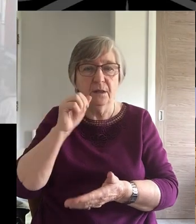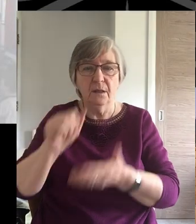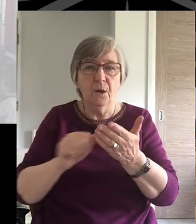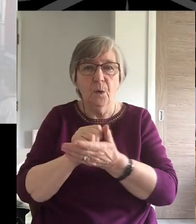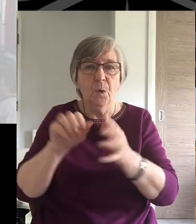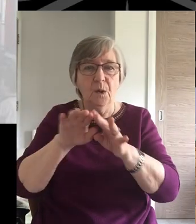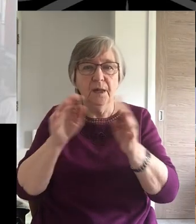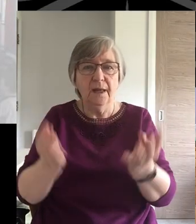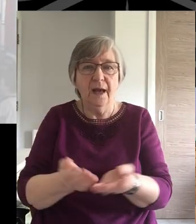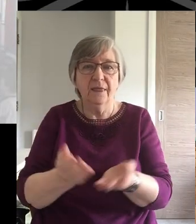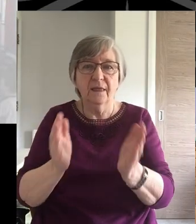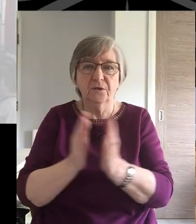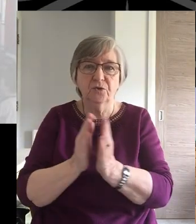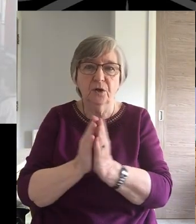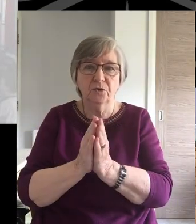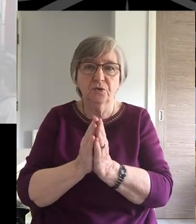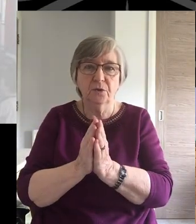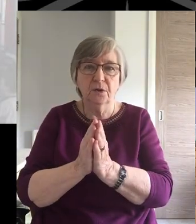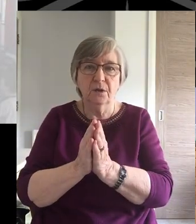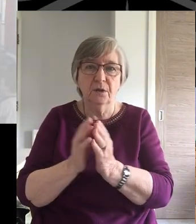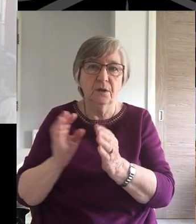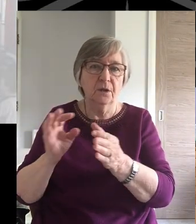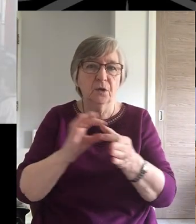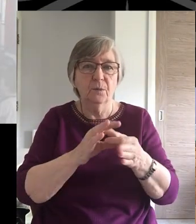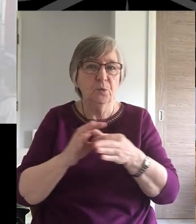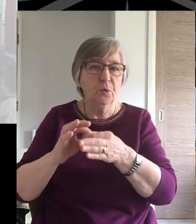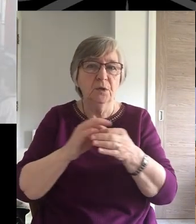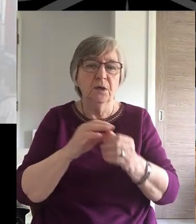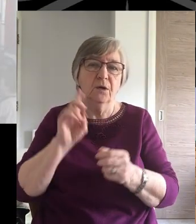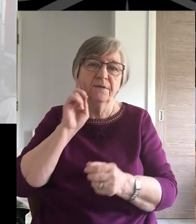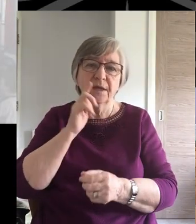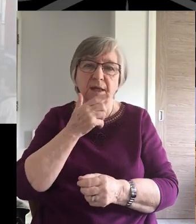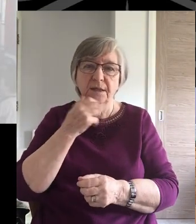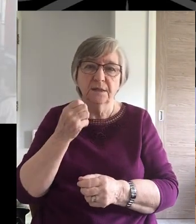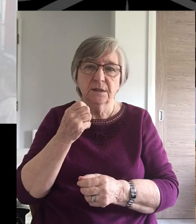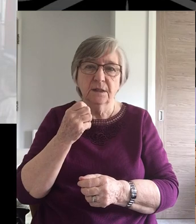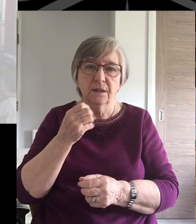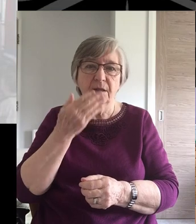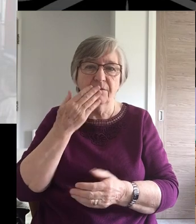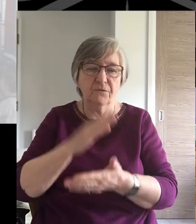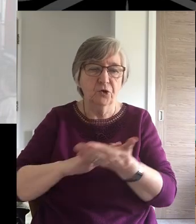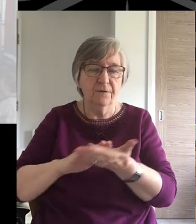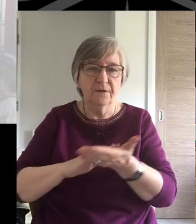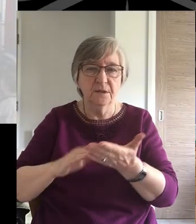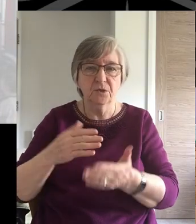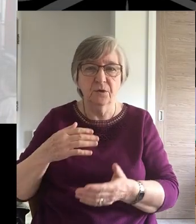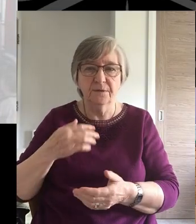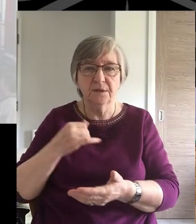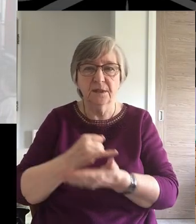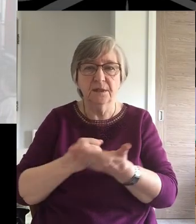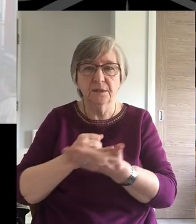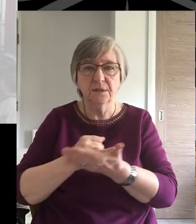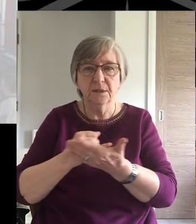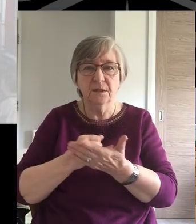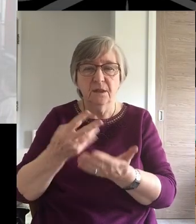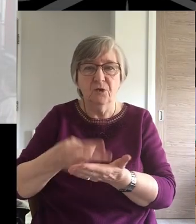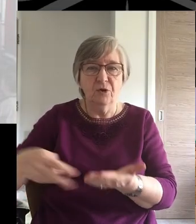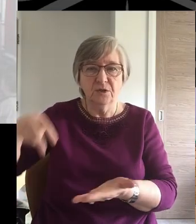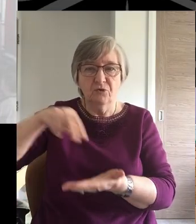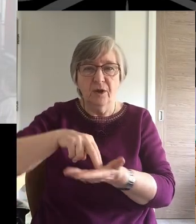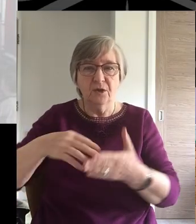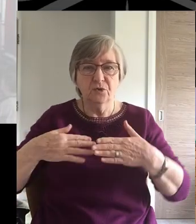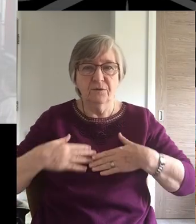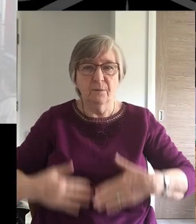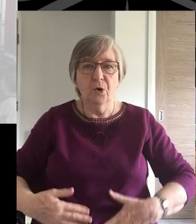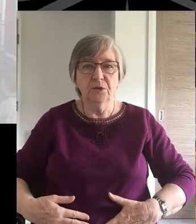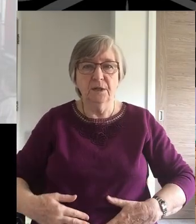Spirit, the Holy Catholic Church, the communion of saints, the forgiveness of sins, the resurrection